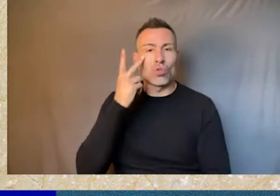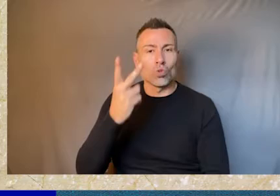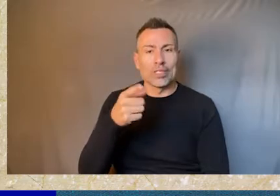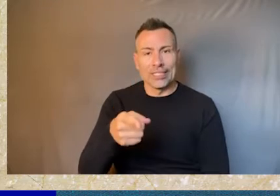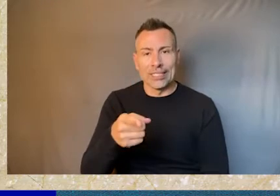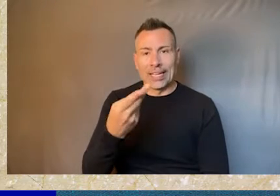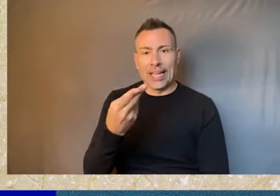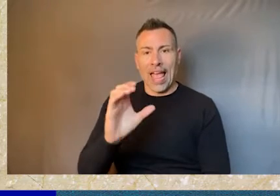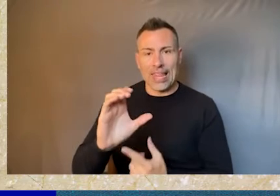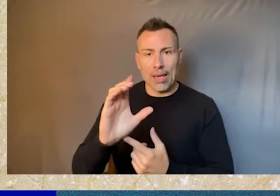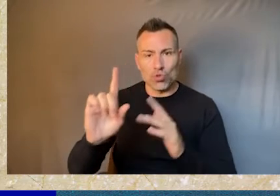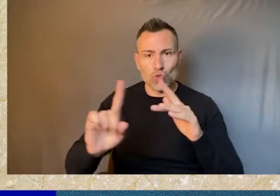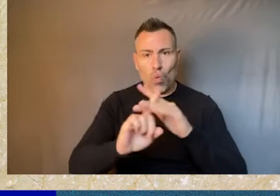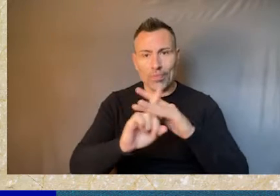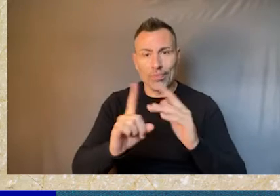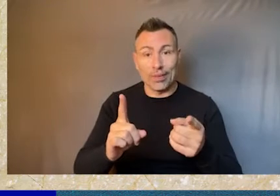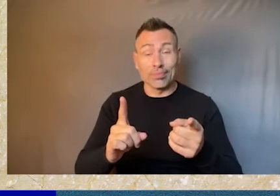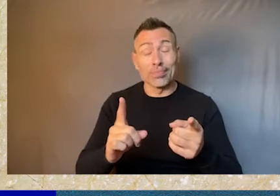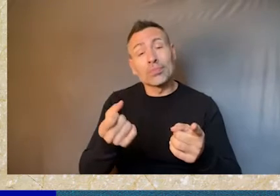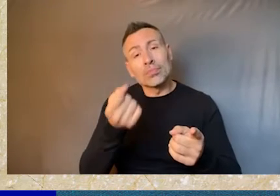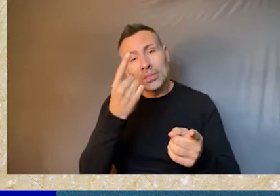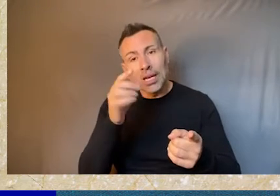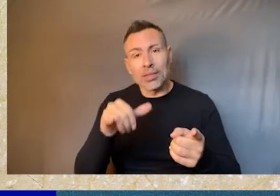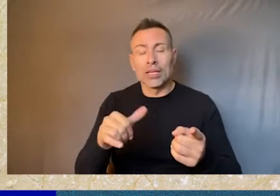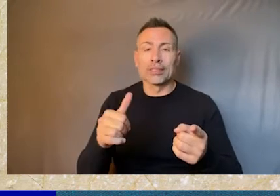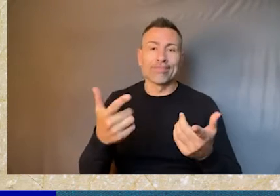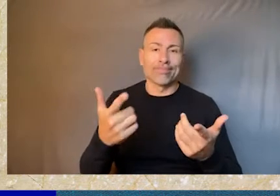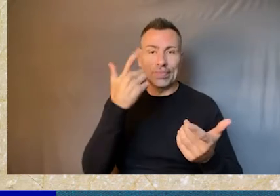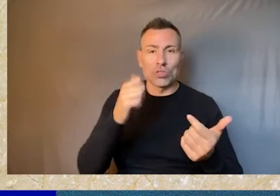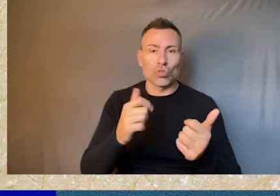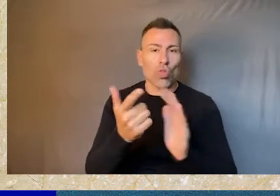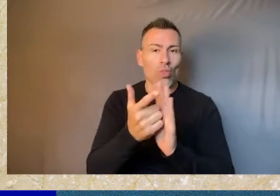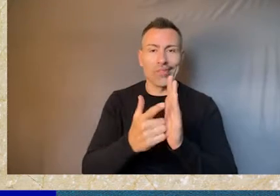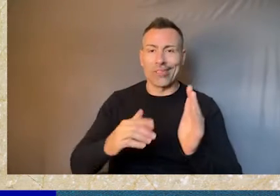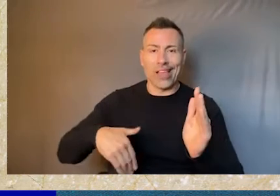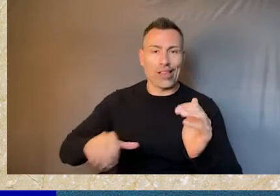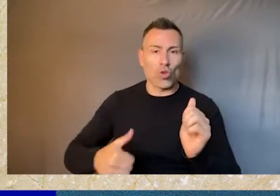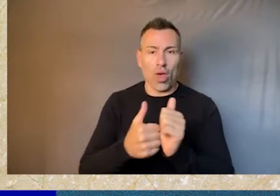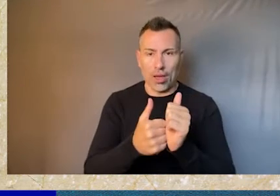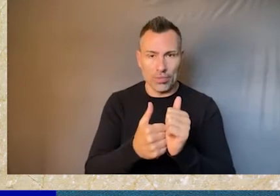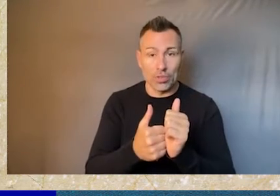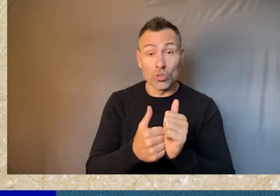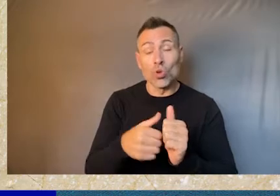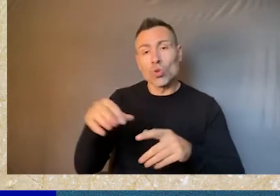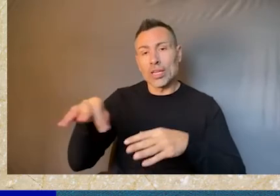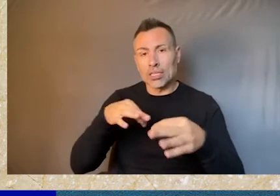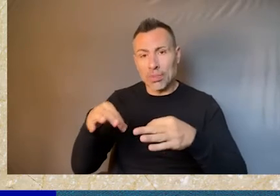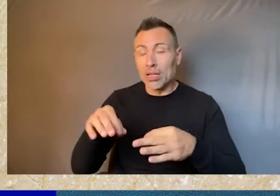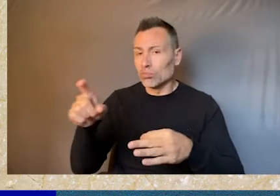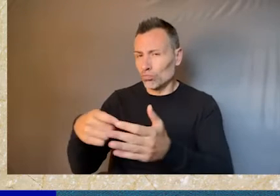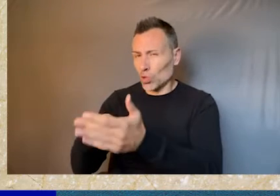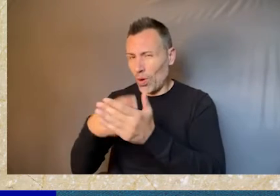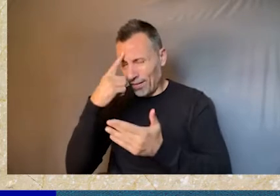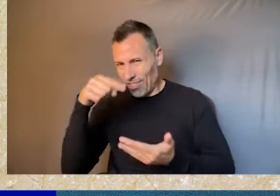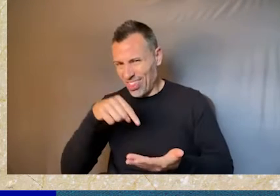in a legal document. But you can explain to the person with a disability that I recognize this is an